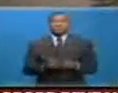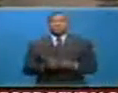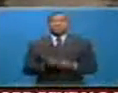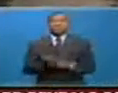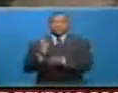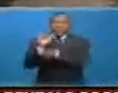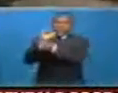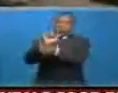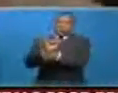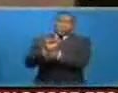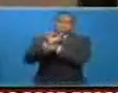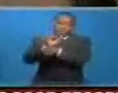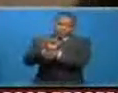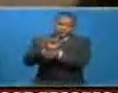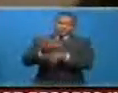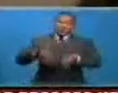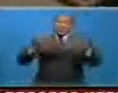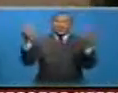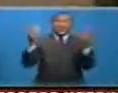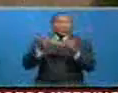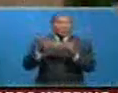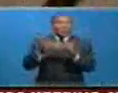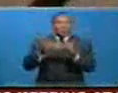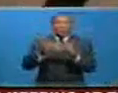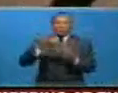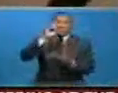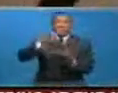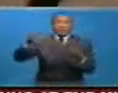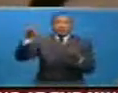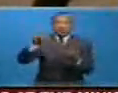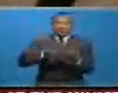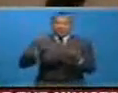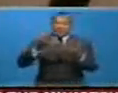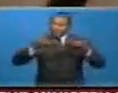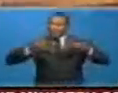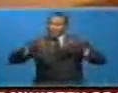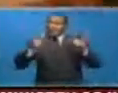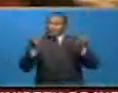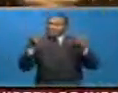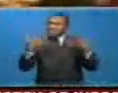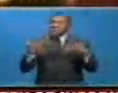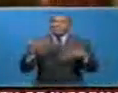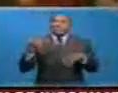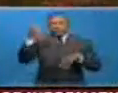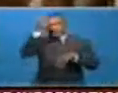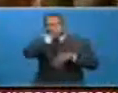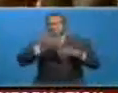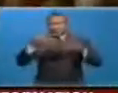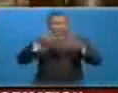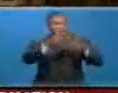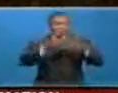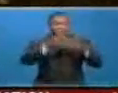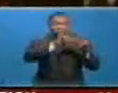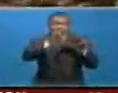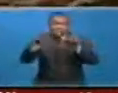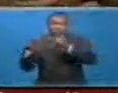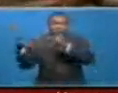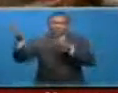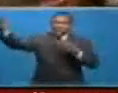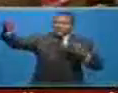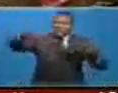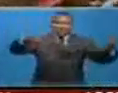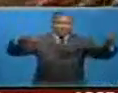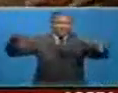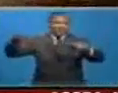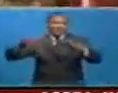the slave trade and the institution of Pan-Africanism years back paved the way for many Pan-Africanist groups to further enhance